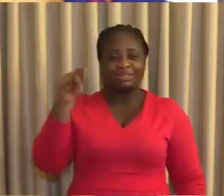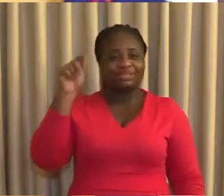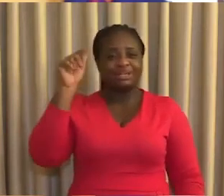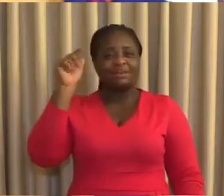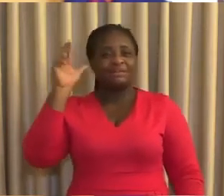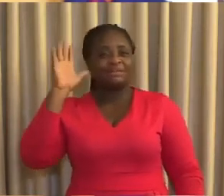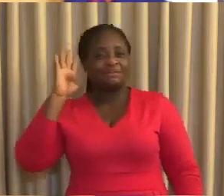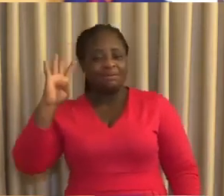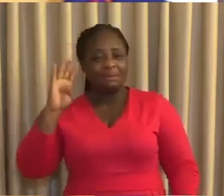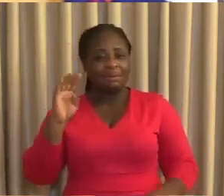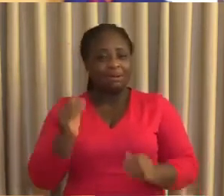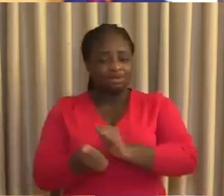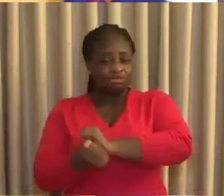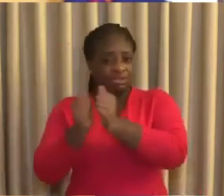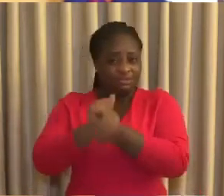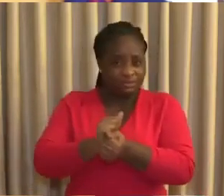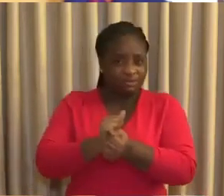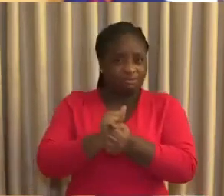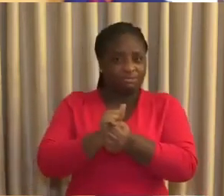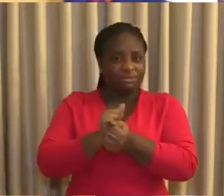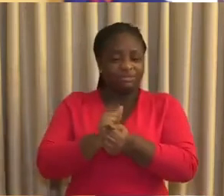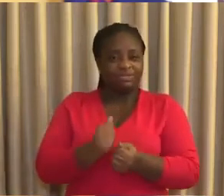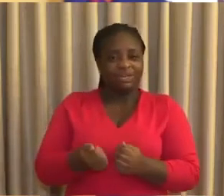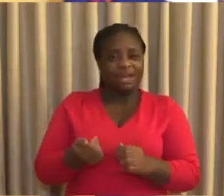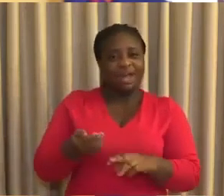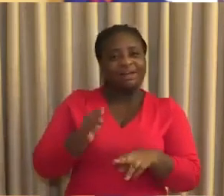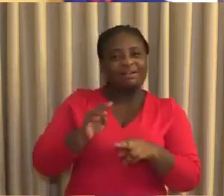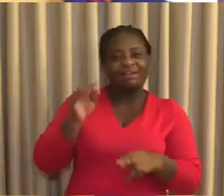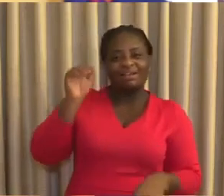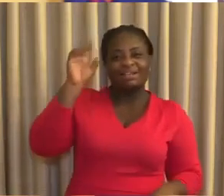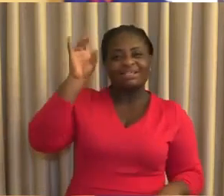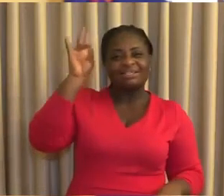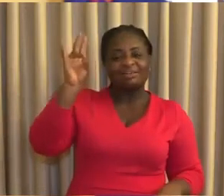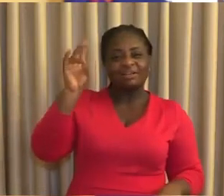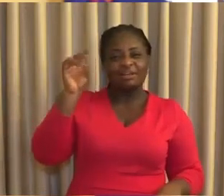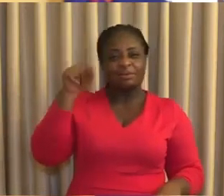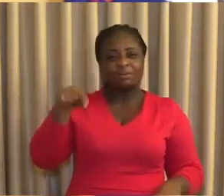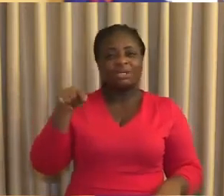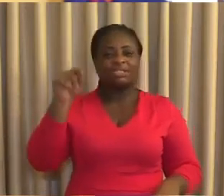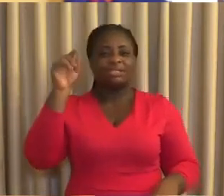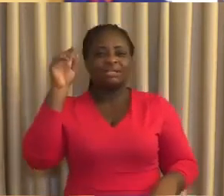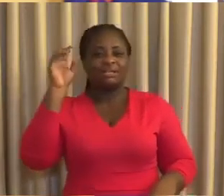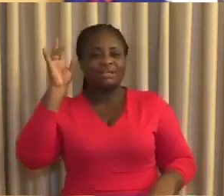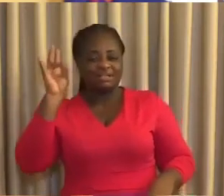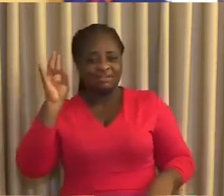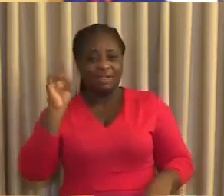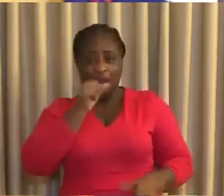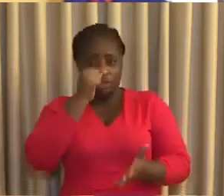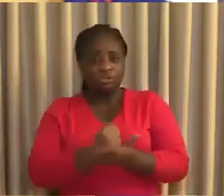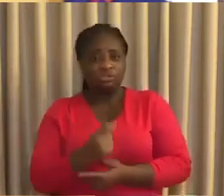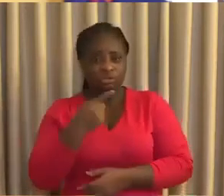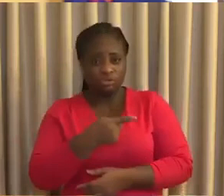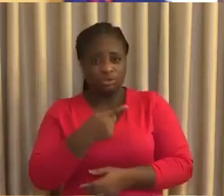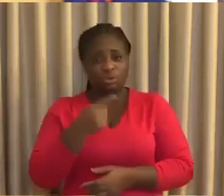grown by an average of 7% over the last 3 years, I assure you that we know what to do